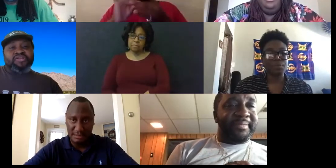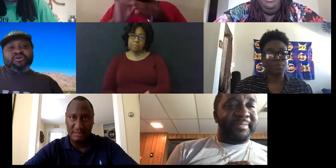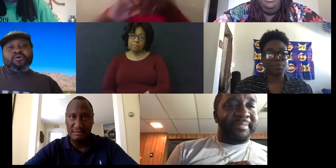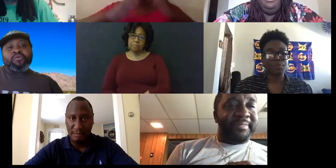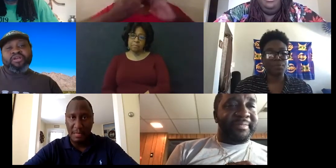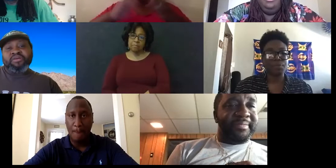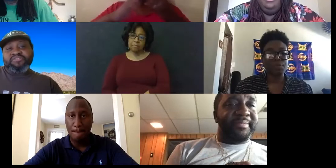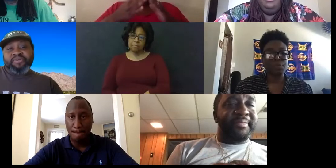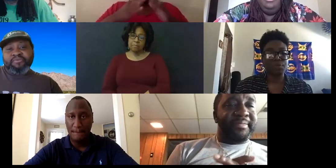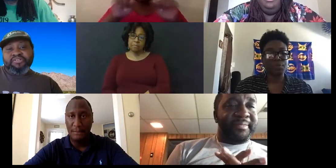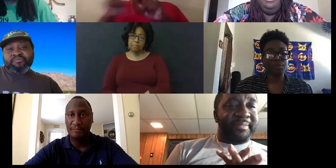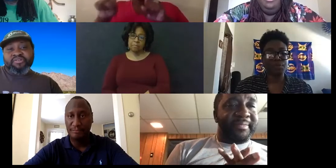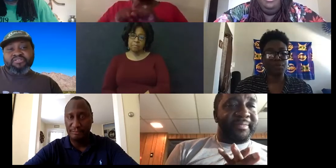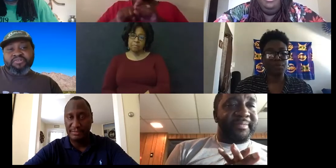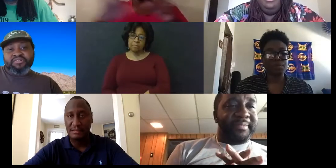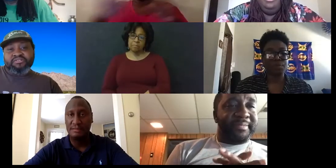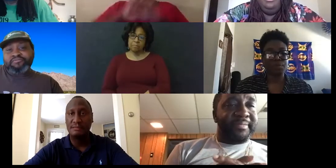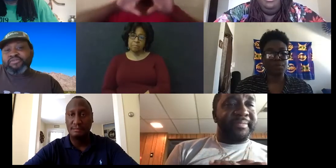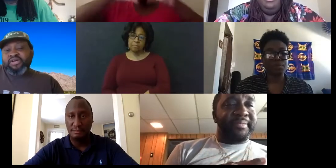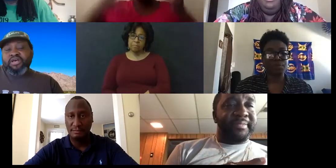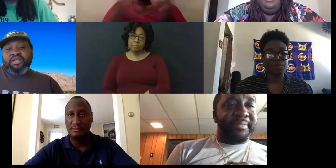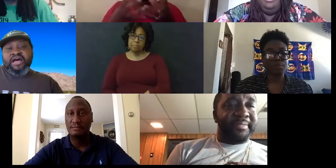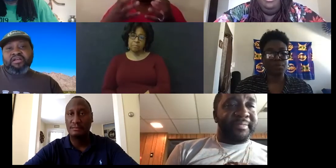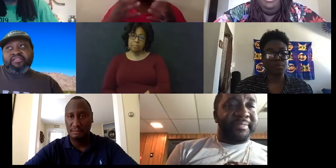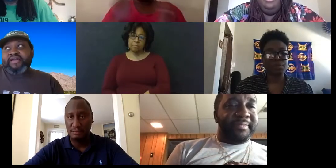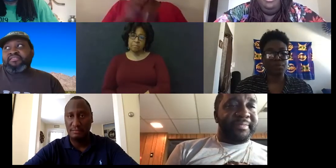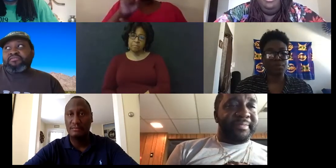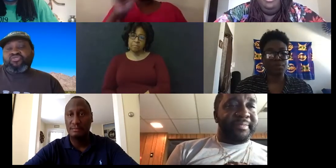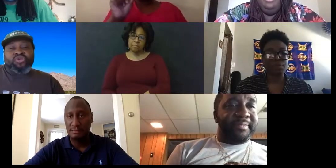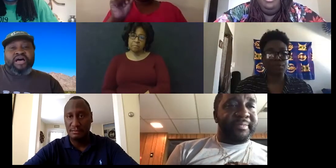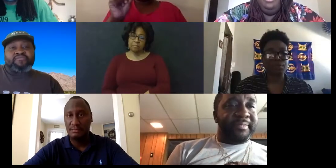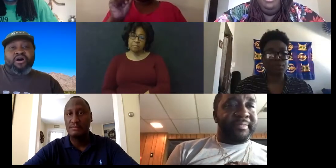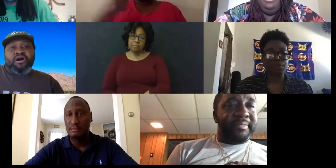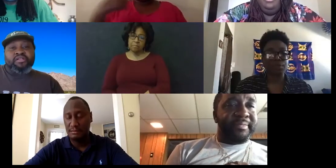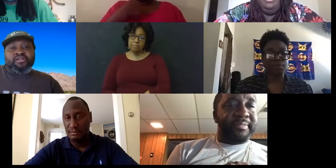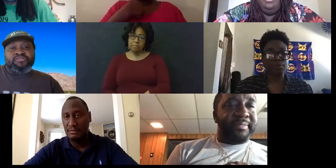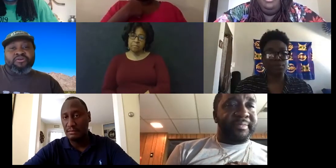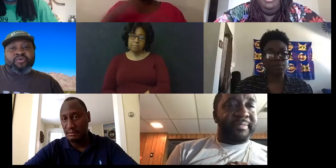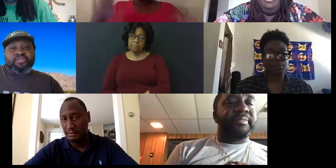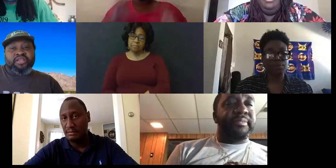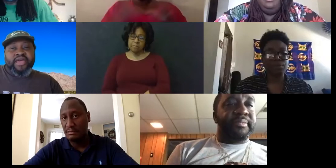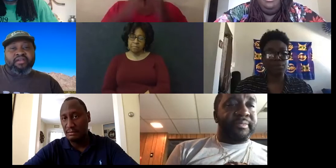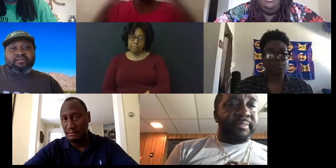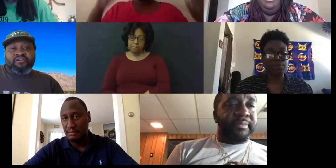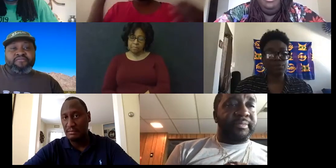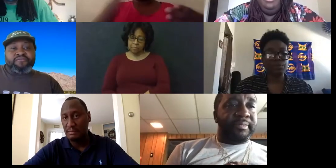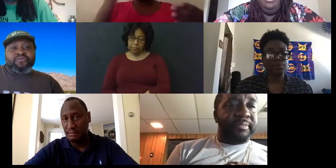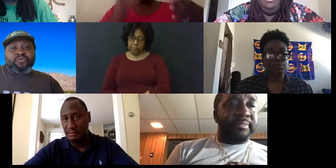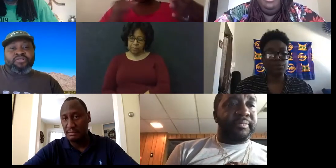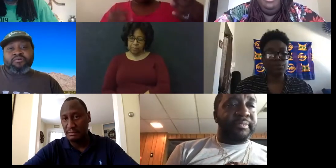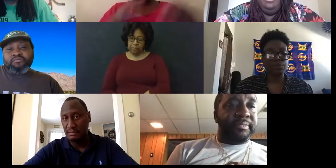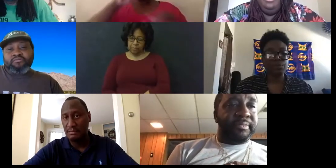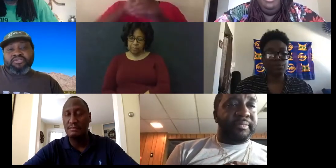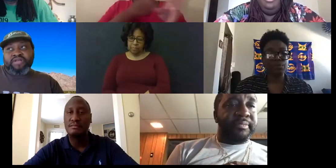community as a whole when it comes to people with disabilities, because in a lot of I do a lot of art, and so within that field